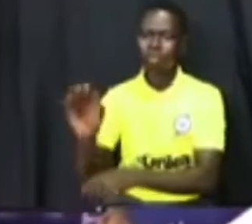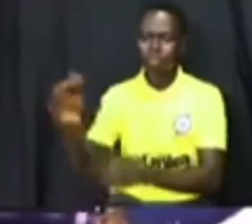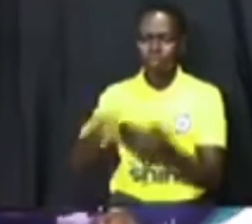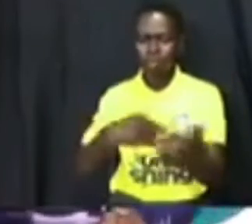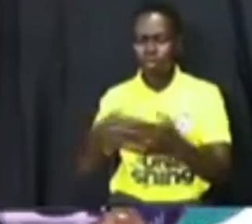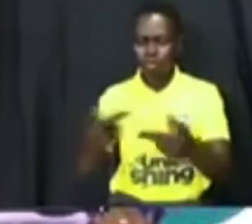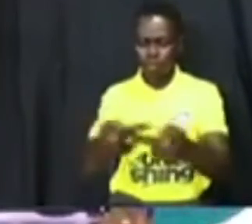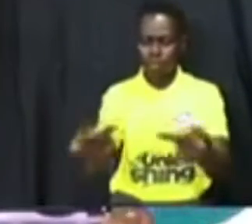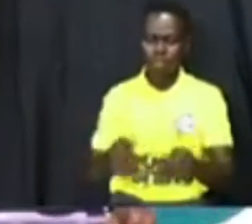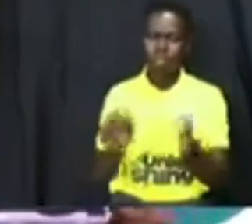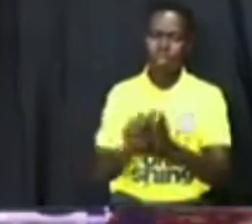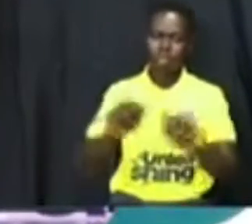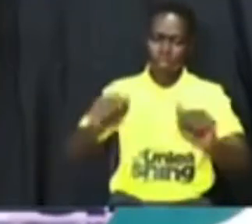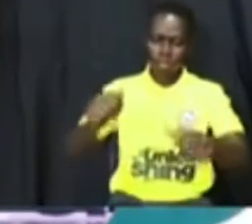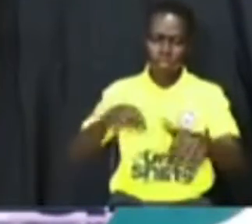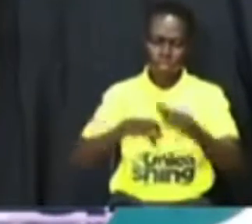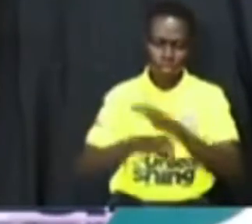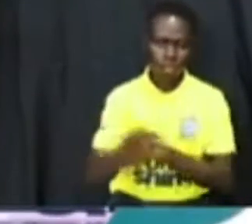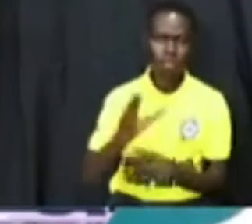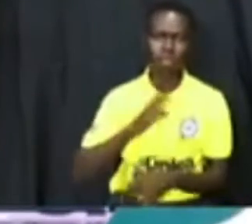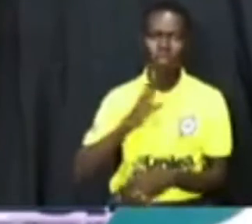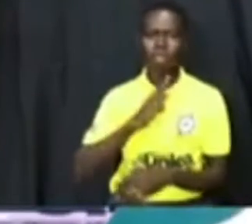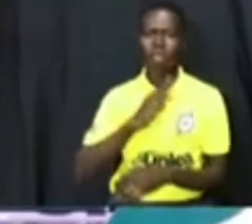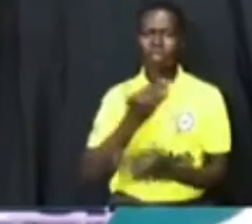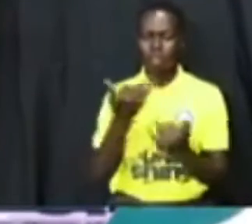care about is to do his duty. Yes.